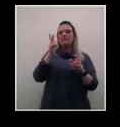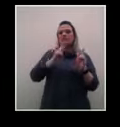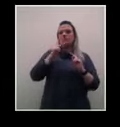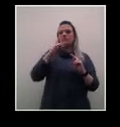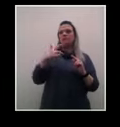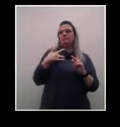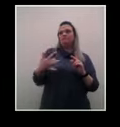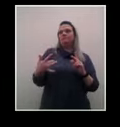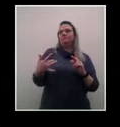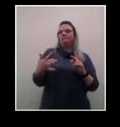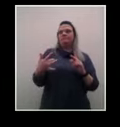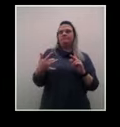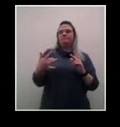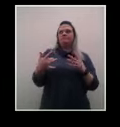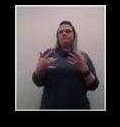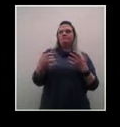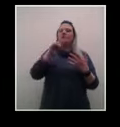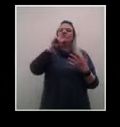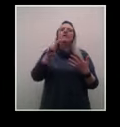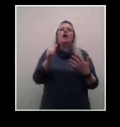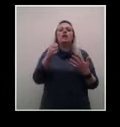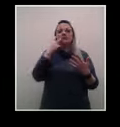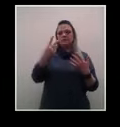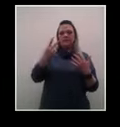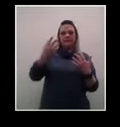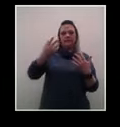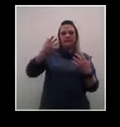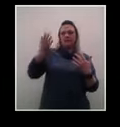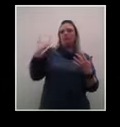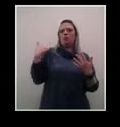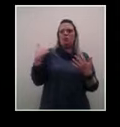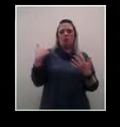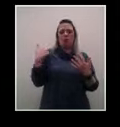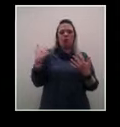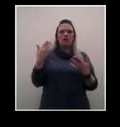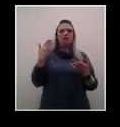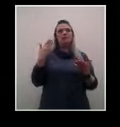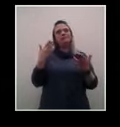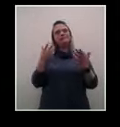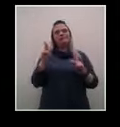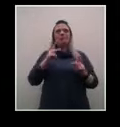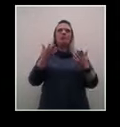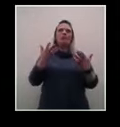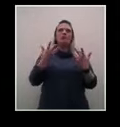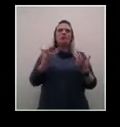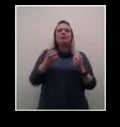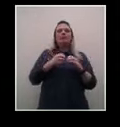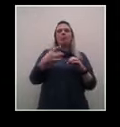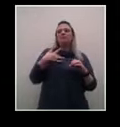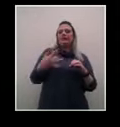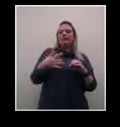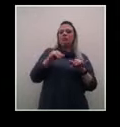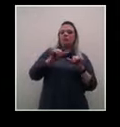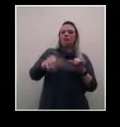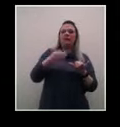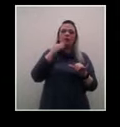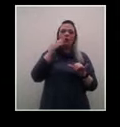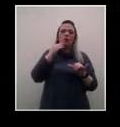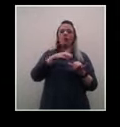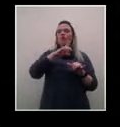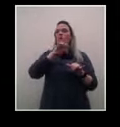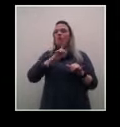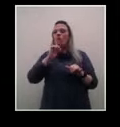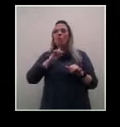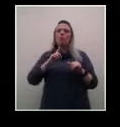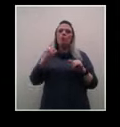typically we haven't seen before, and so we think people are more likely to be at home and alone, and we're finding them dying home